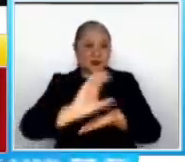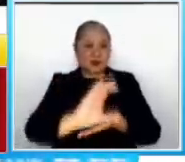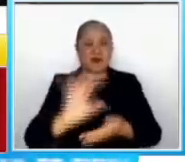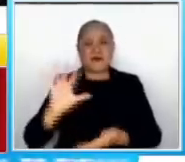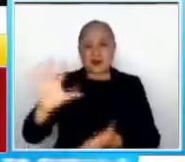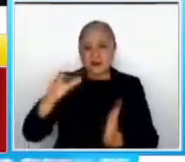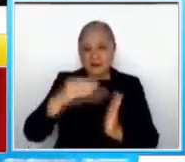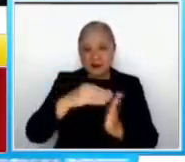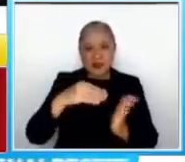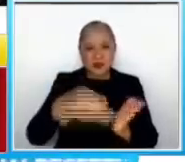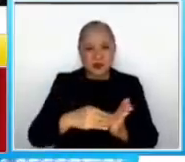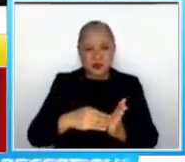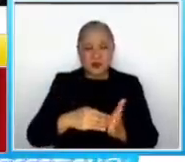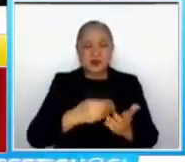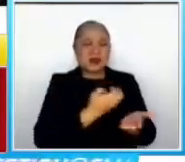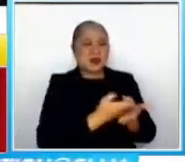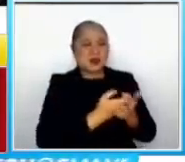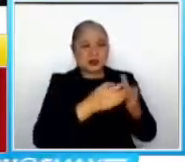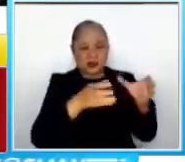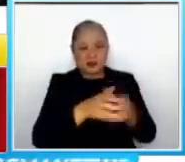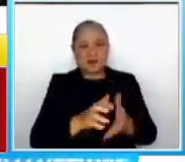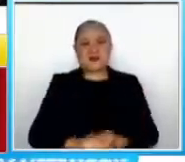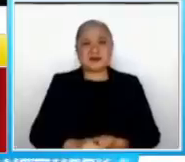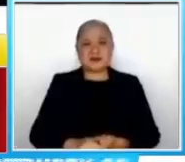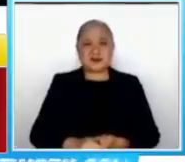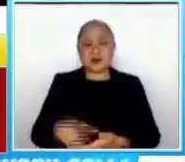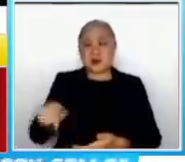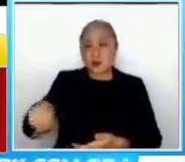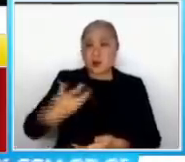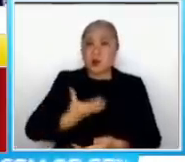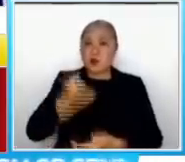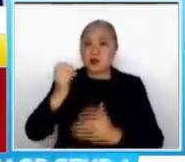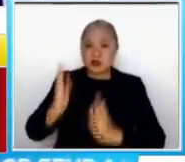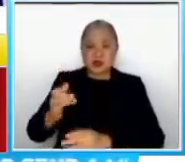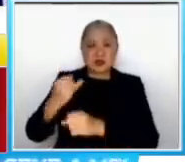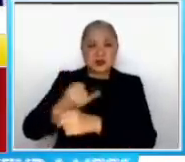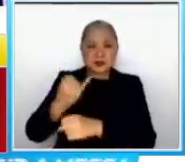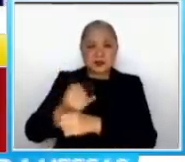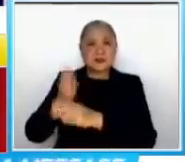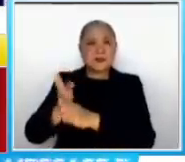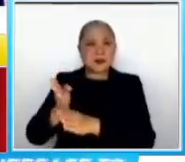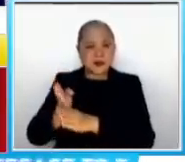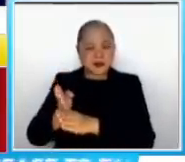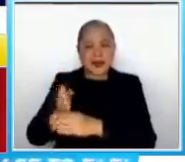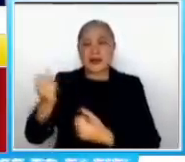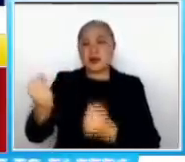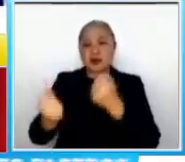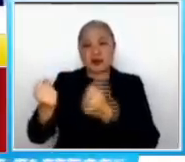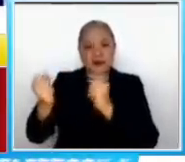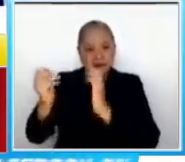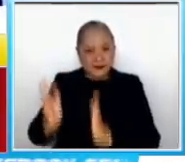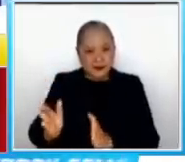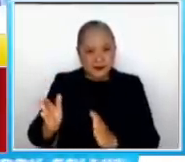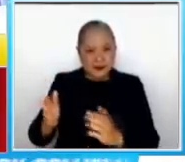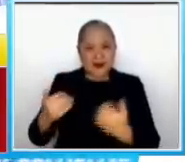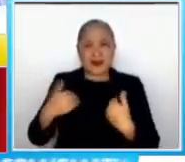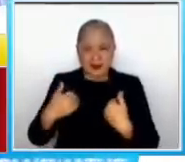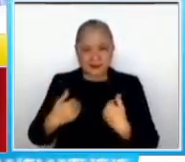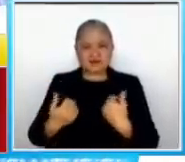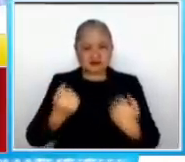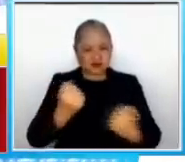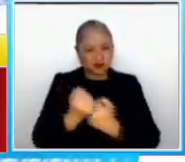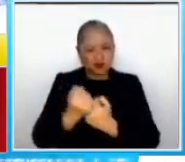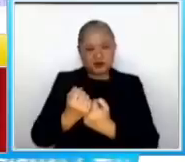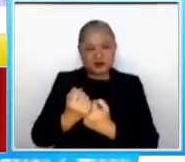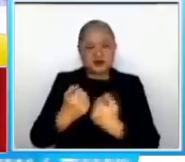cluster So on the one hand, yung operators and drivers may fallback po, tinitingnan din po